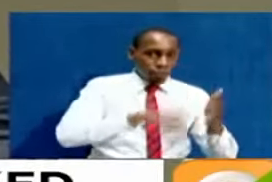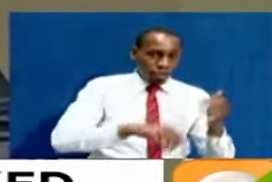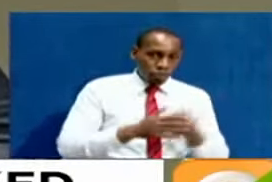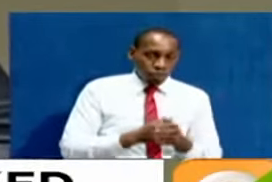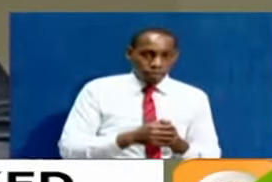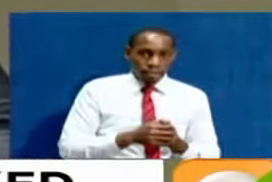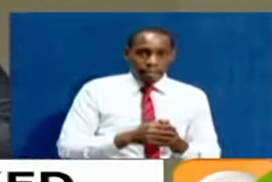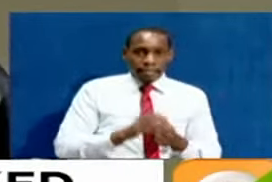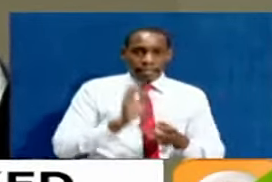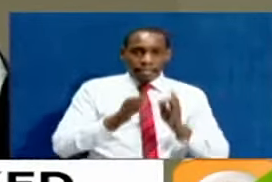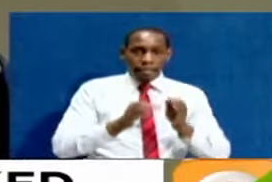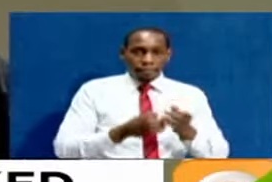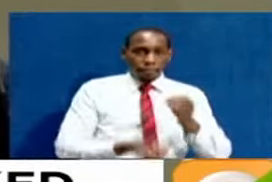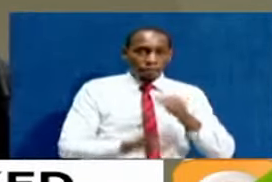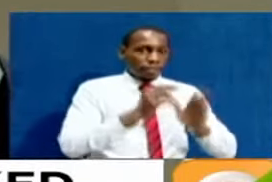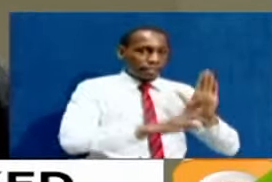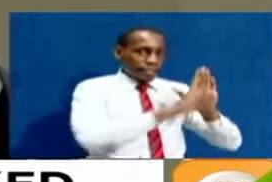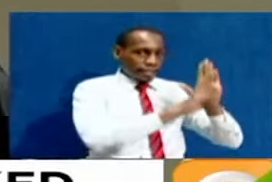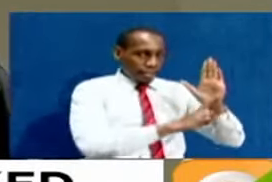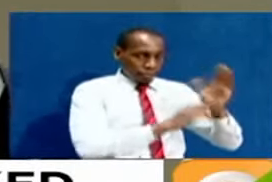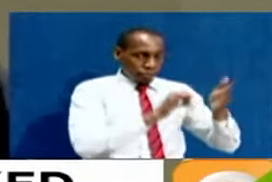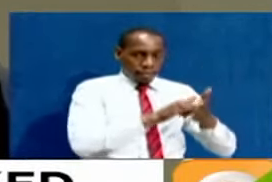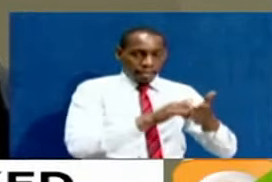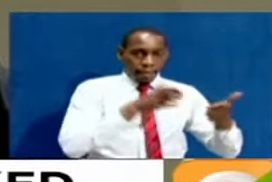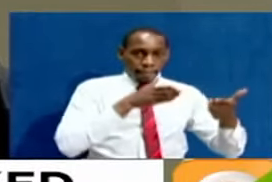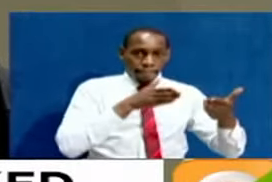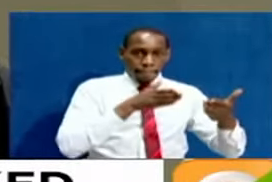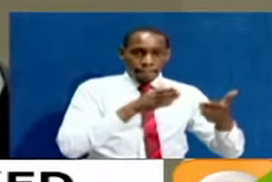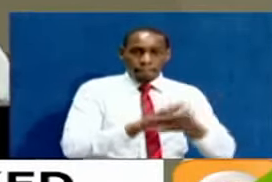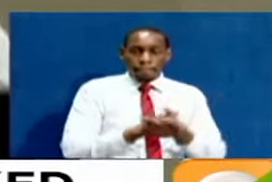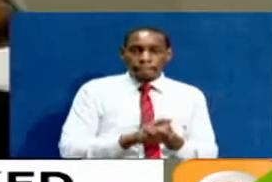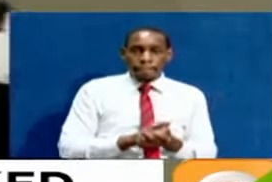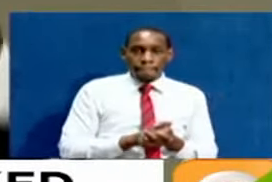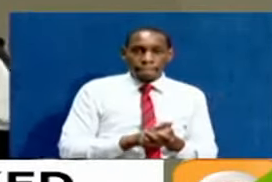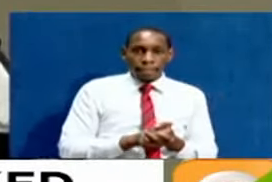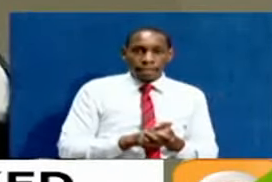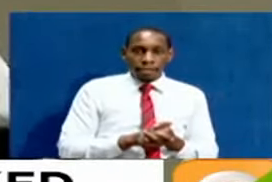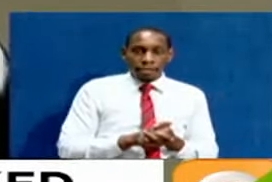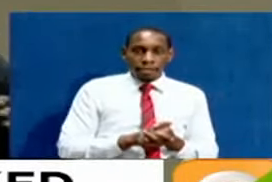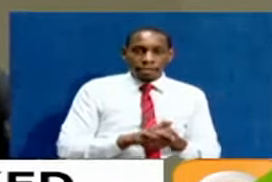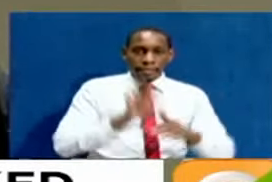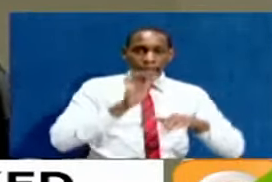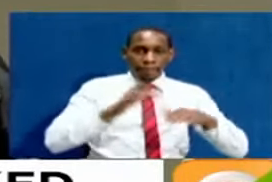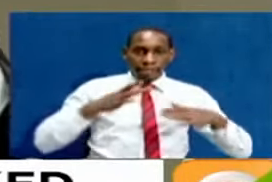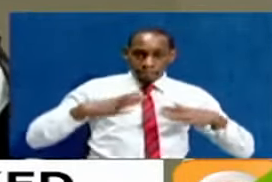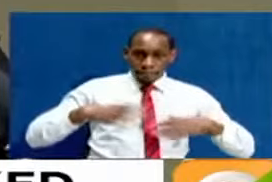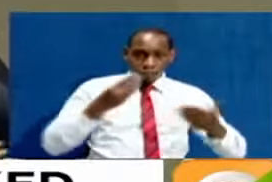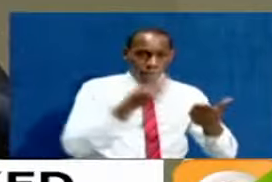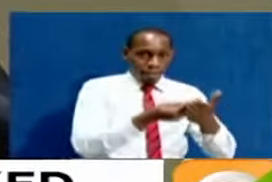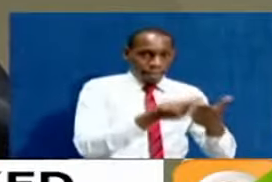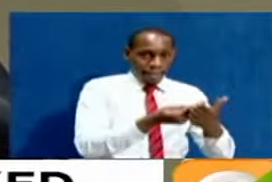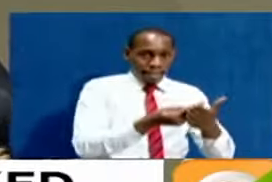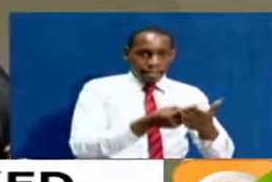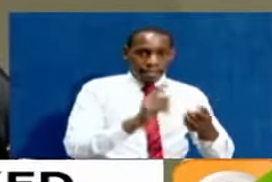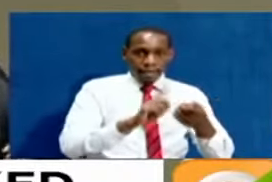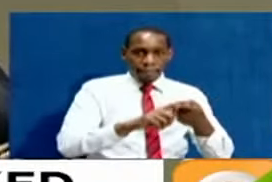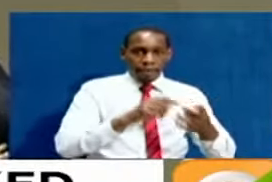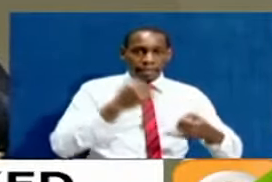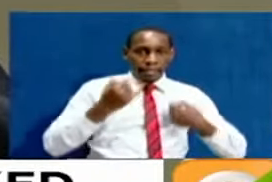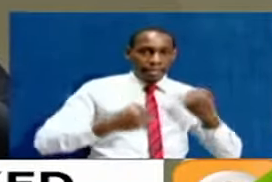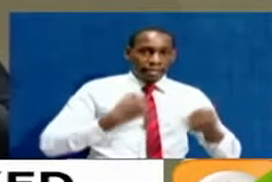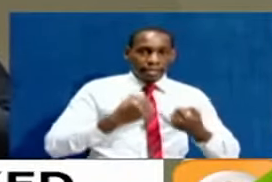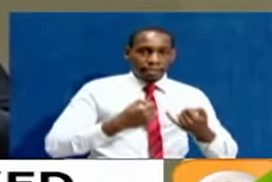impose sanctions that will, deal with people, economic blows like we see now in the entertainment industry,